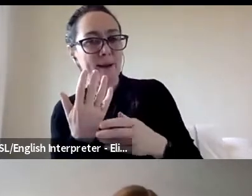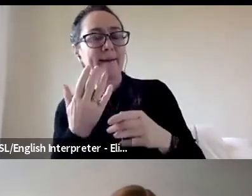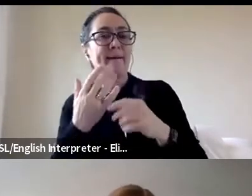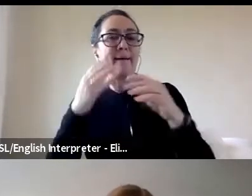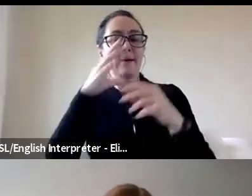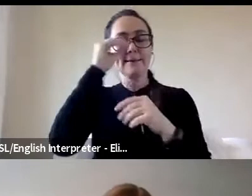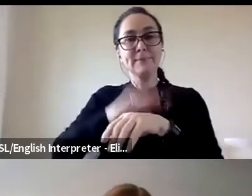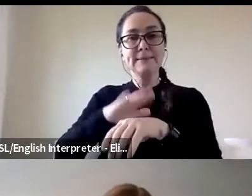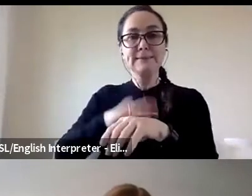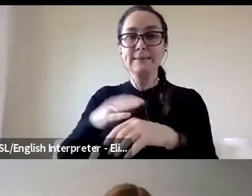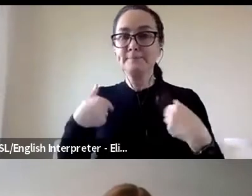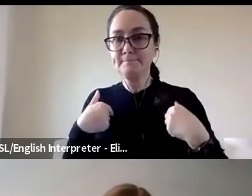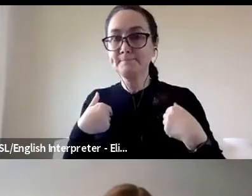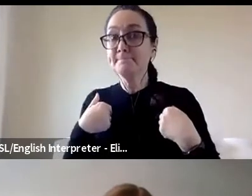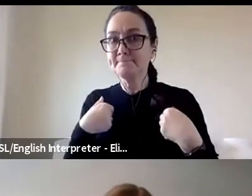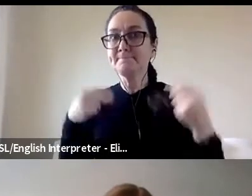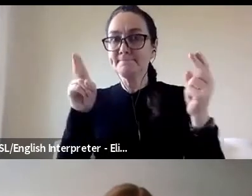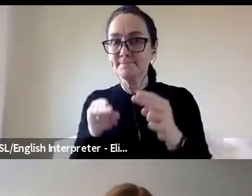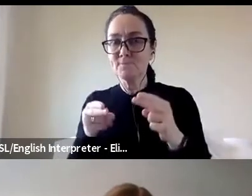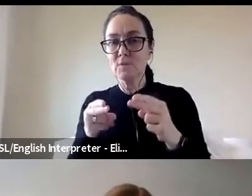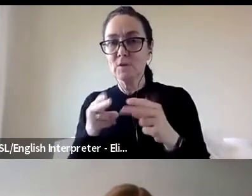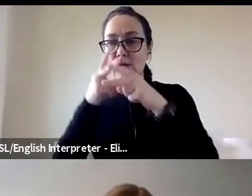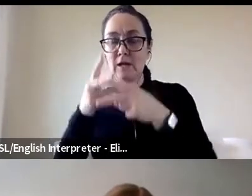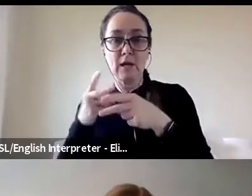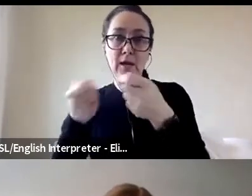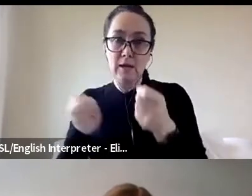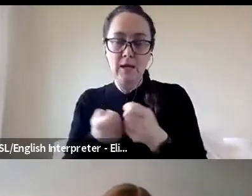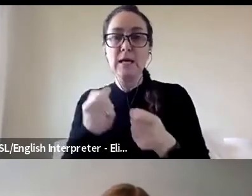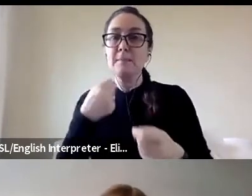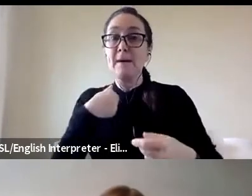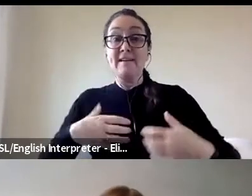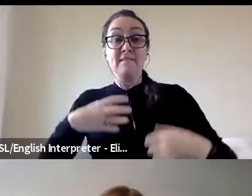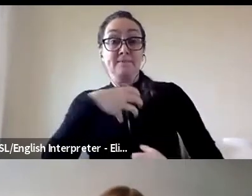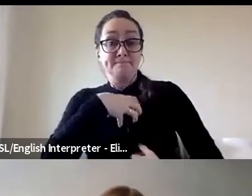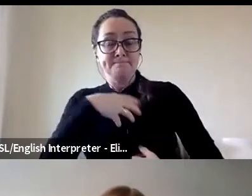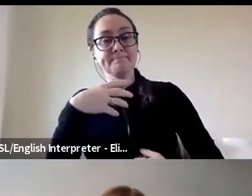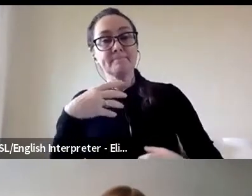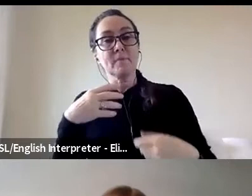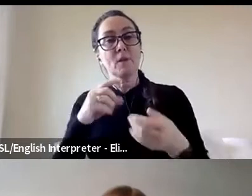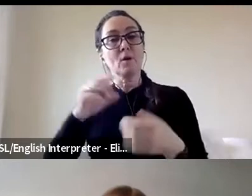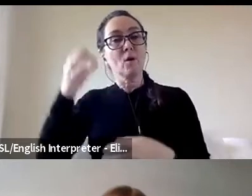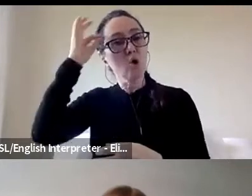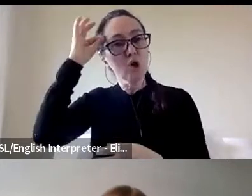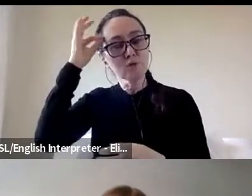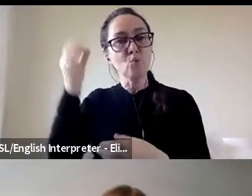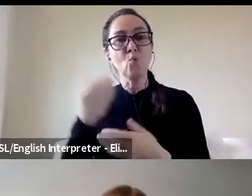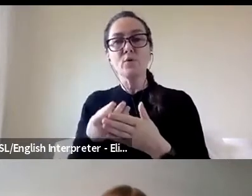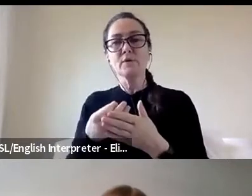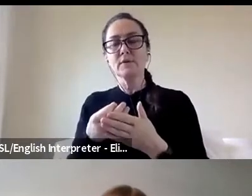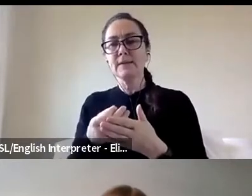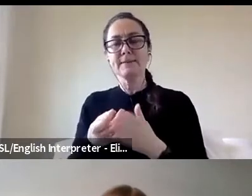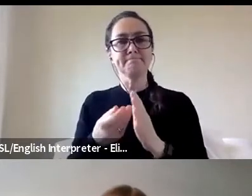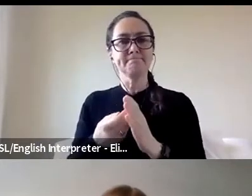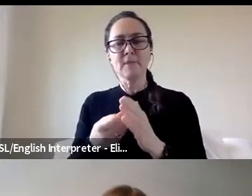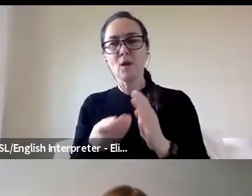that local government won't reinstate those packages, and that puts immense pressure on individuals and on